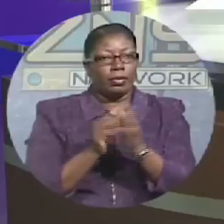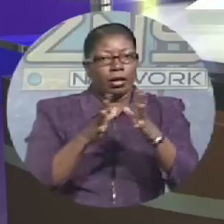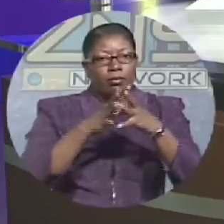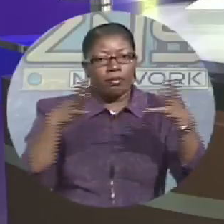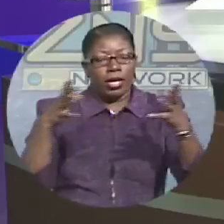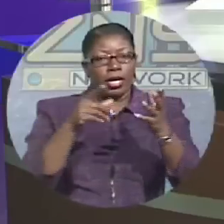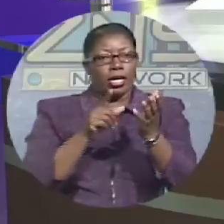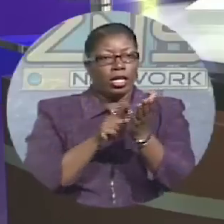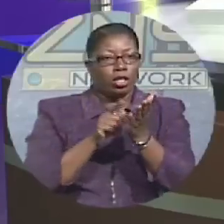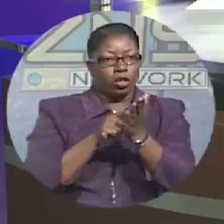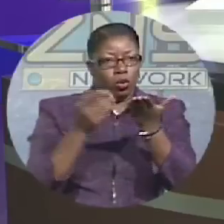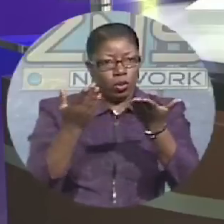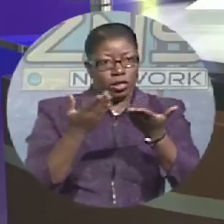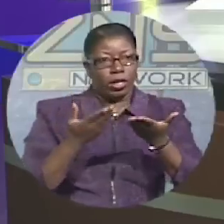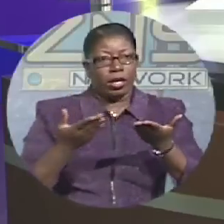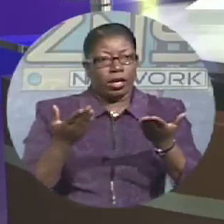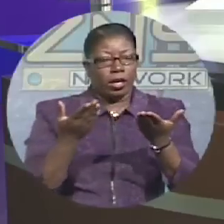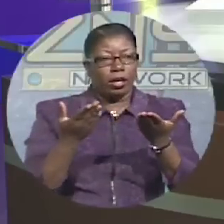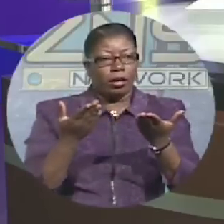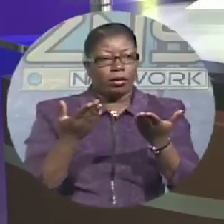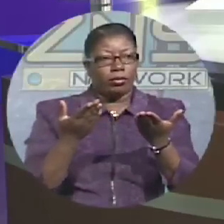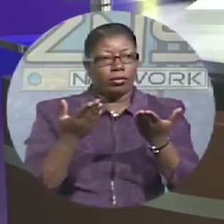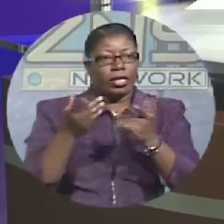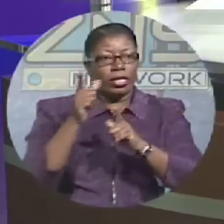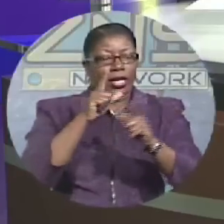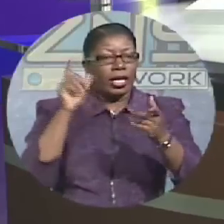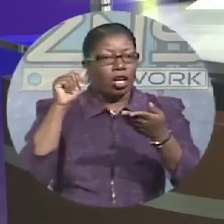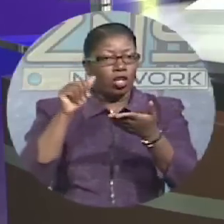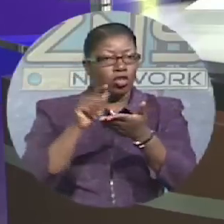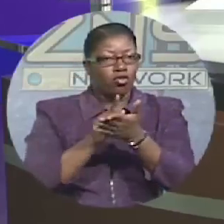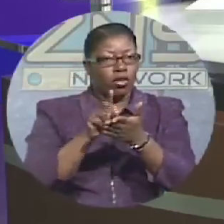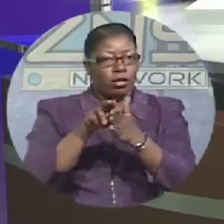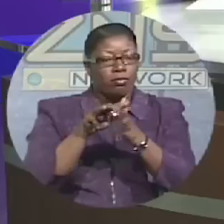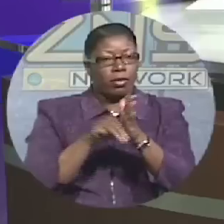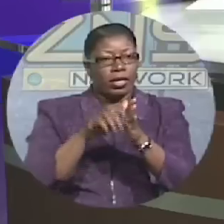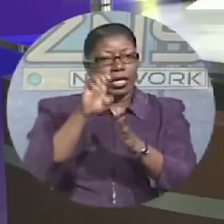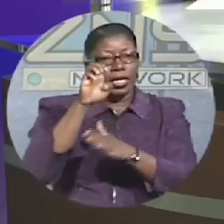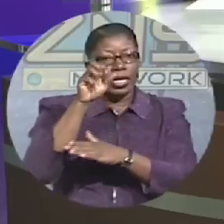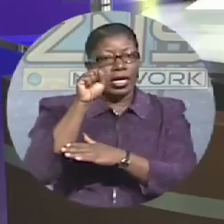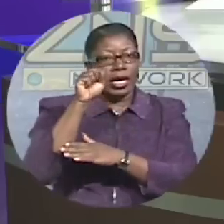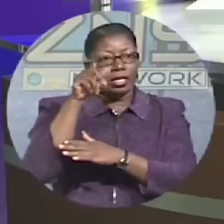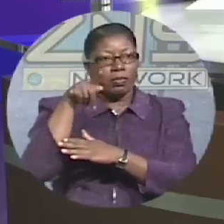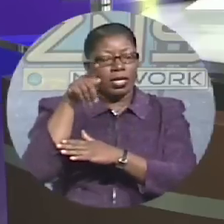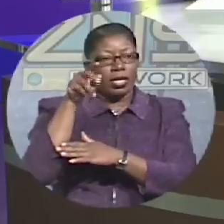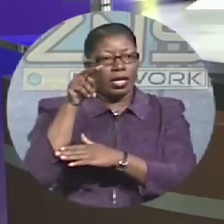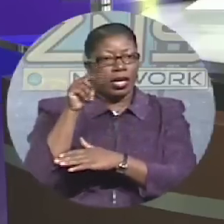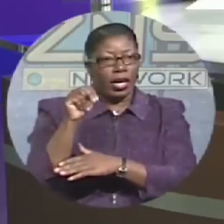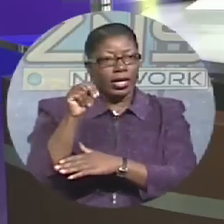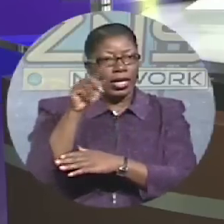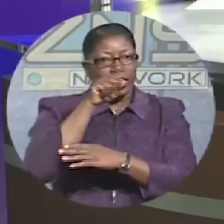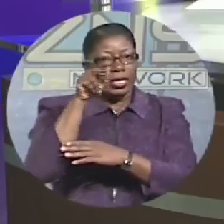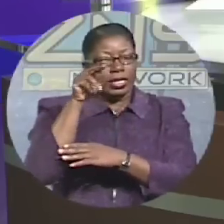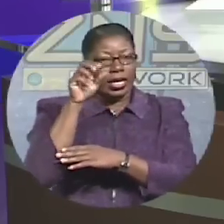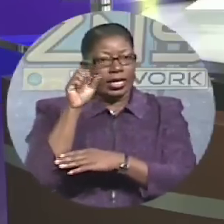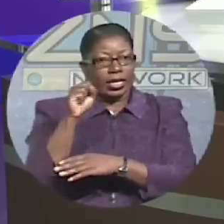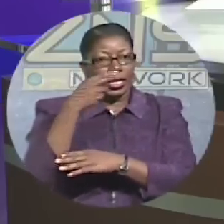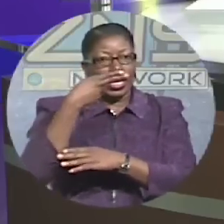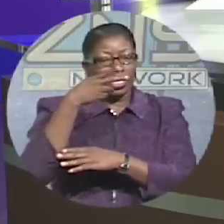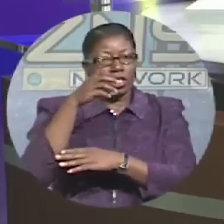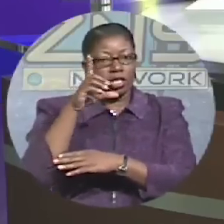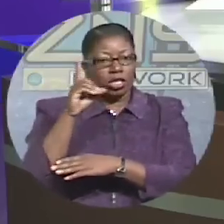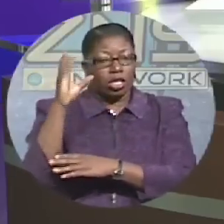Big news for us here at the Broadcasting Corporation of the Bahamas today. Signed an agreement with ESPN International allowing ZNS's HD